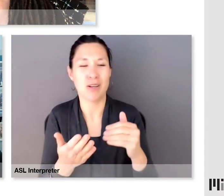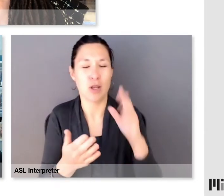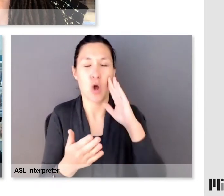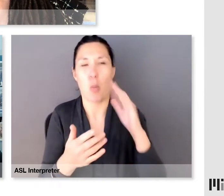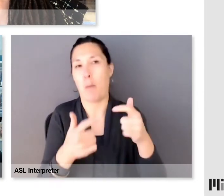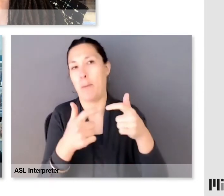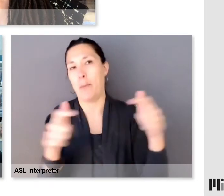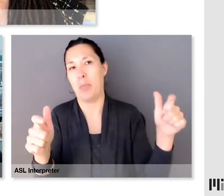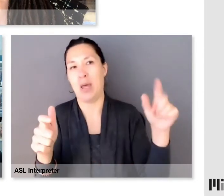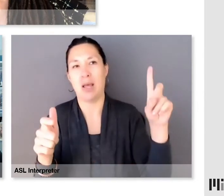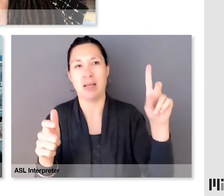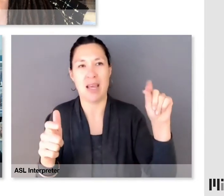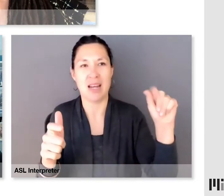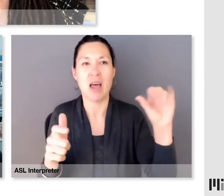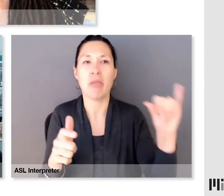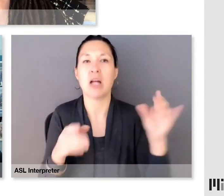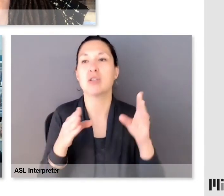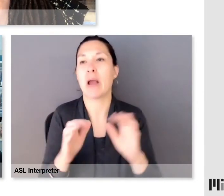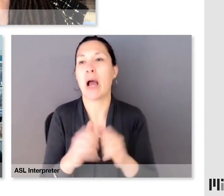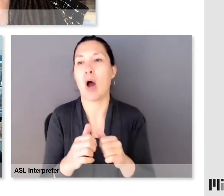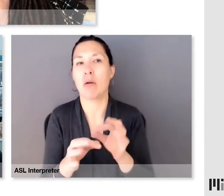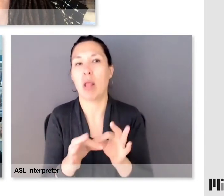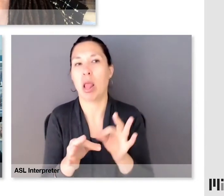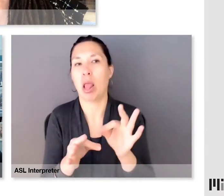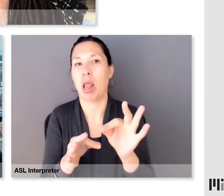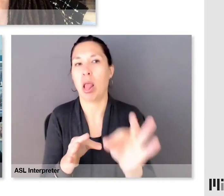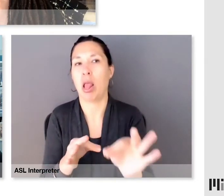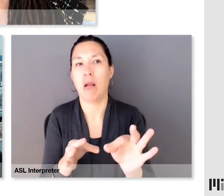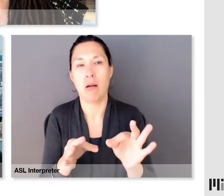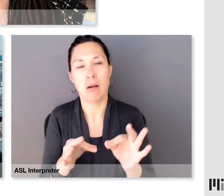seen as a stalling tactic, or even just